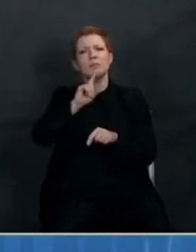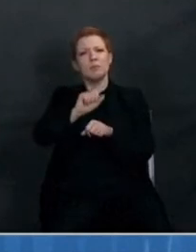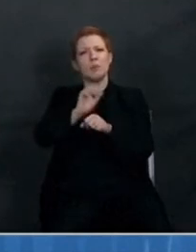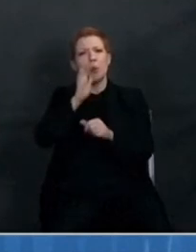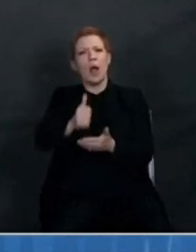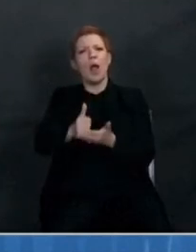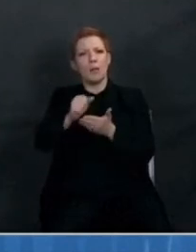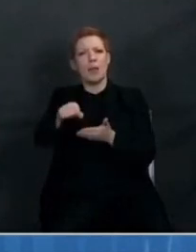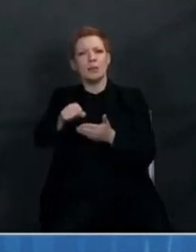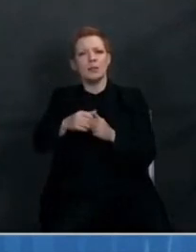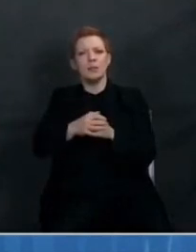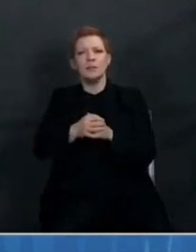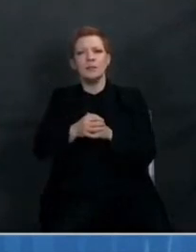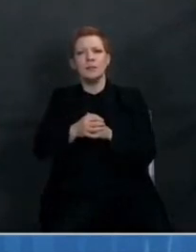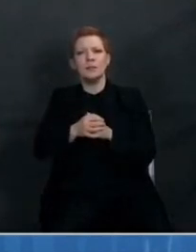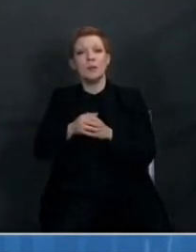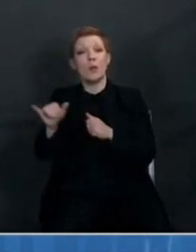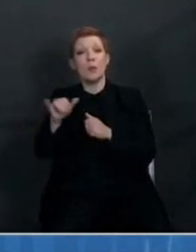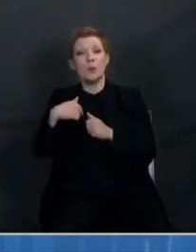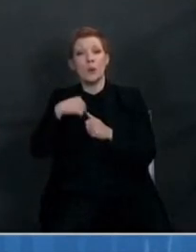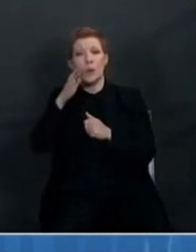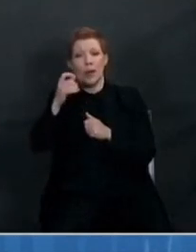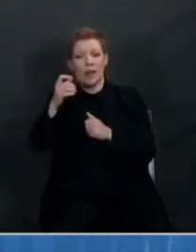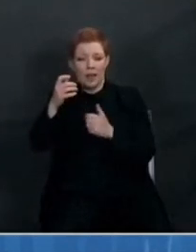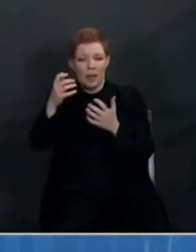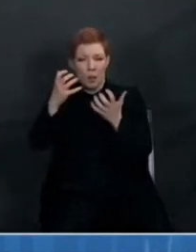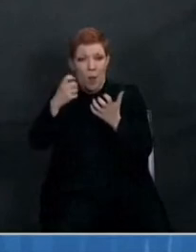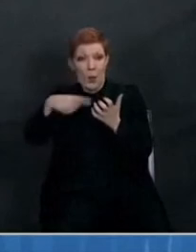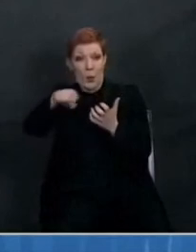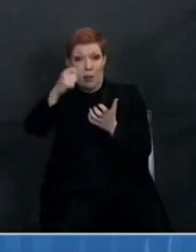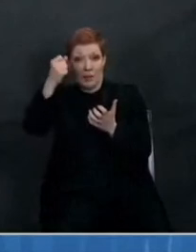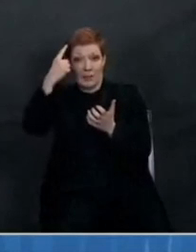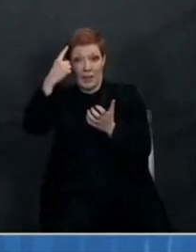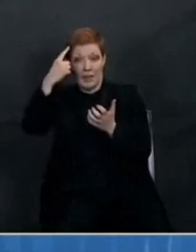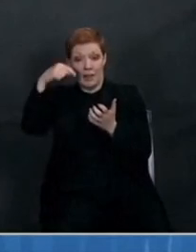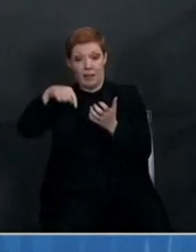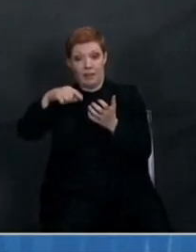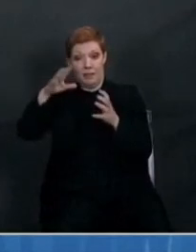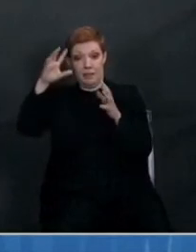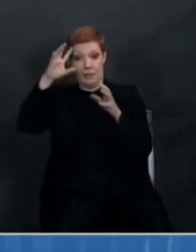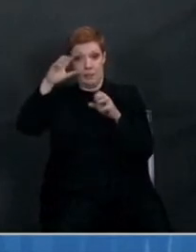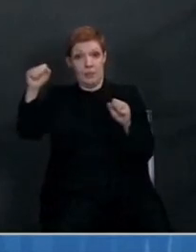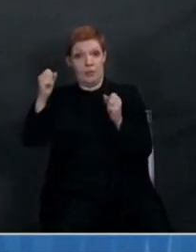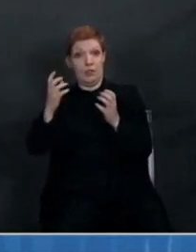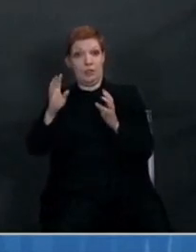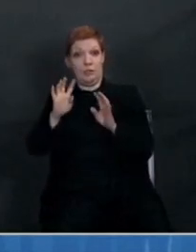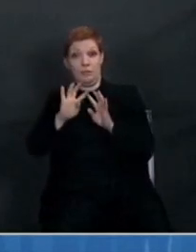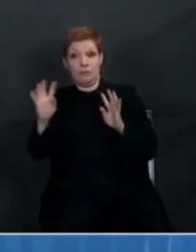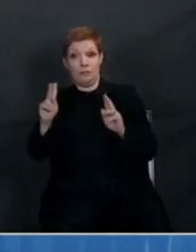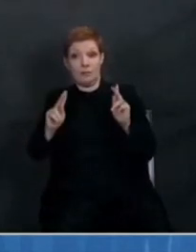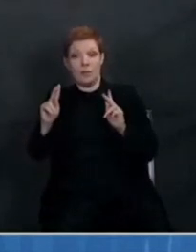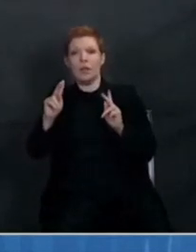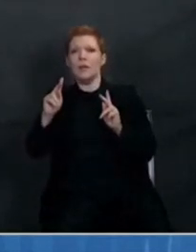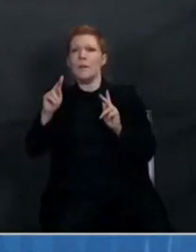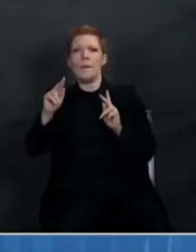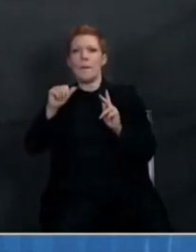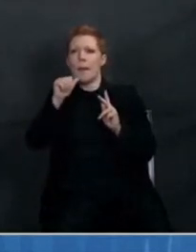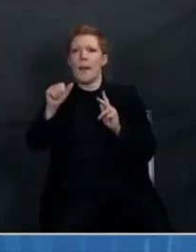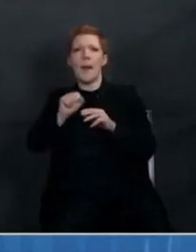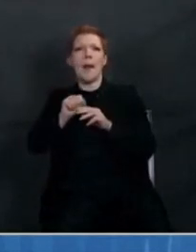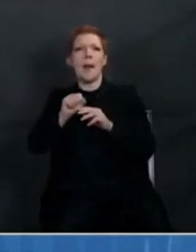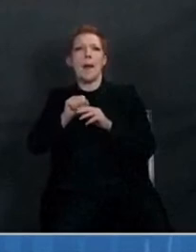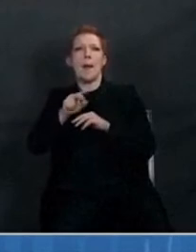help. But I want the public to understand that this administration is not getting ahead of the FDA,